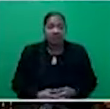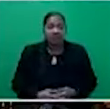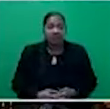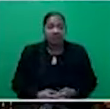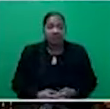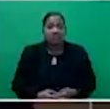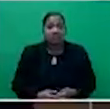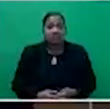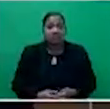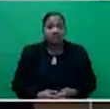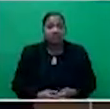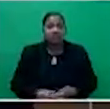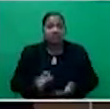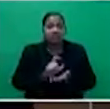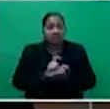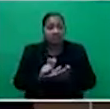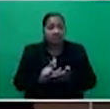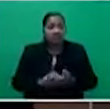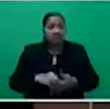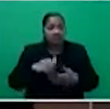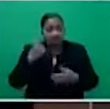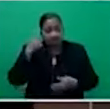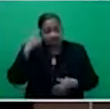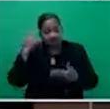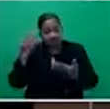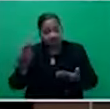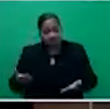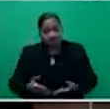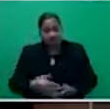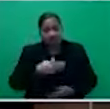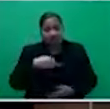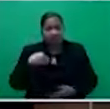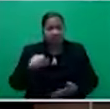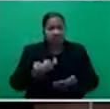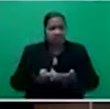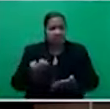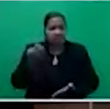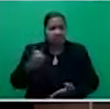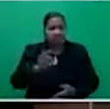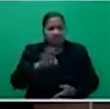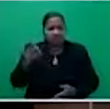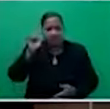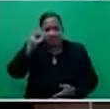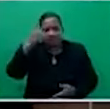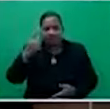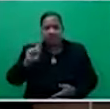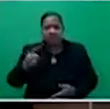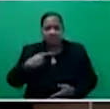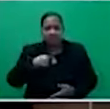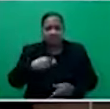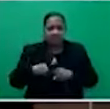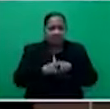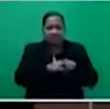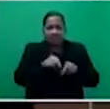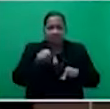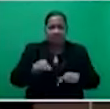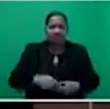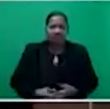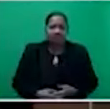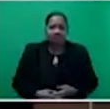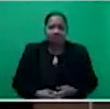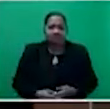to clarify further, I think the Honourable Minister of Economy doesn't understand what I meant by that.